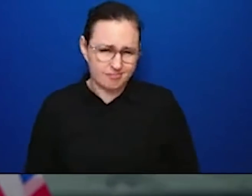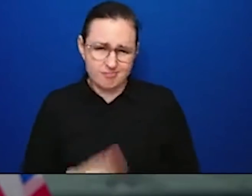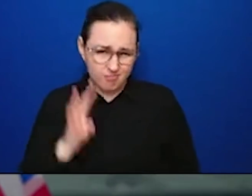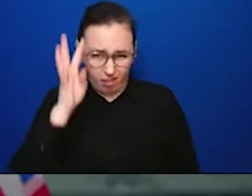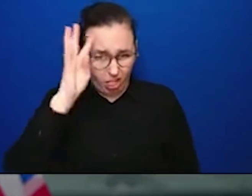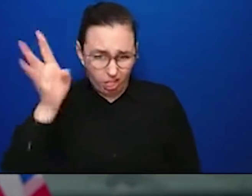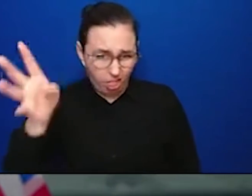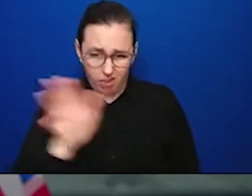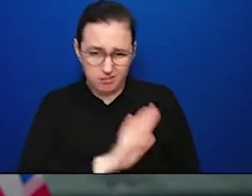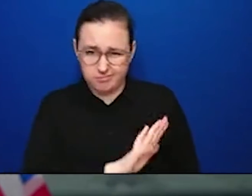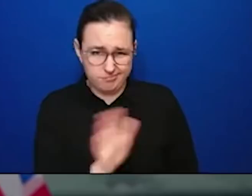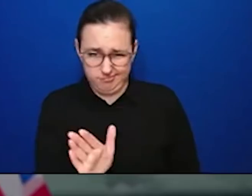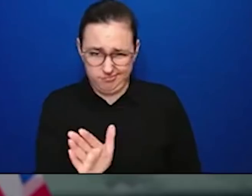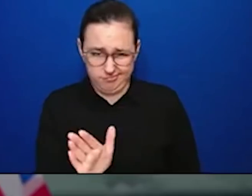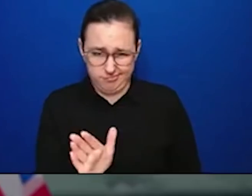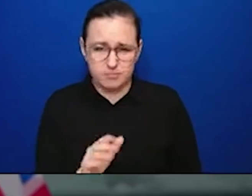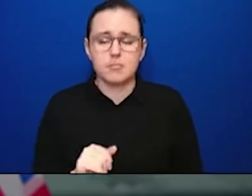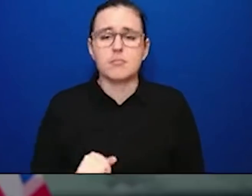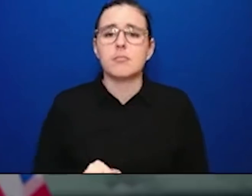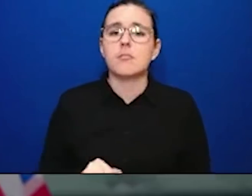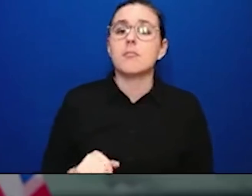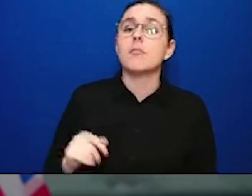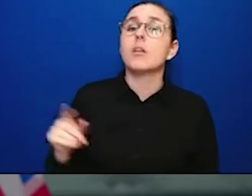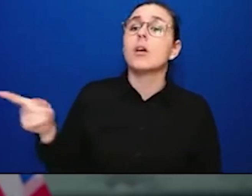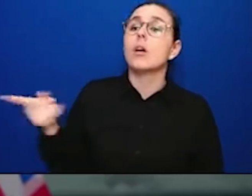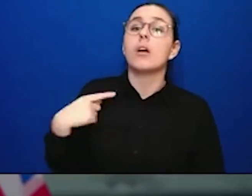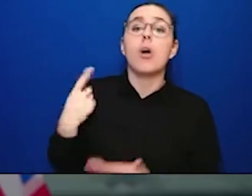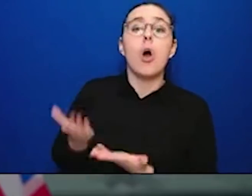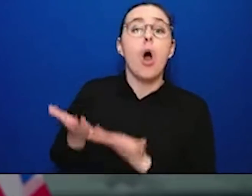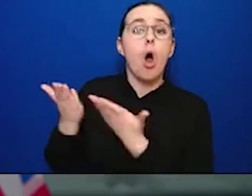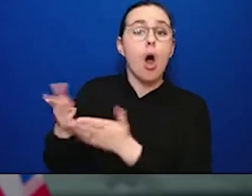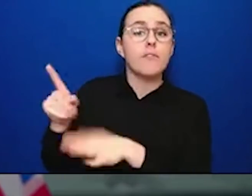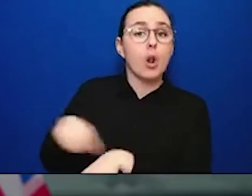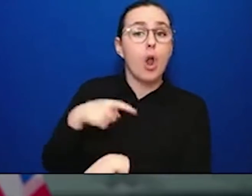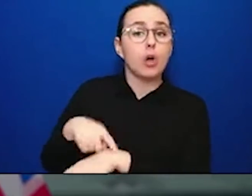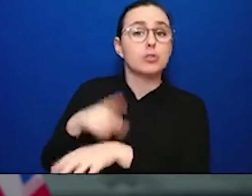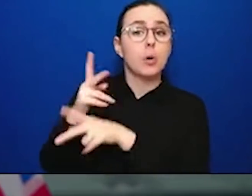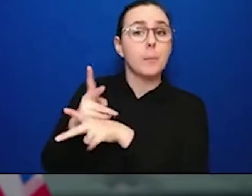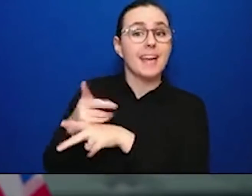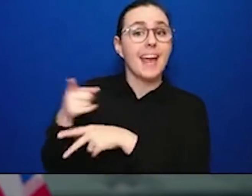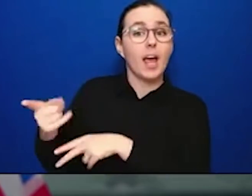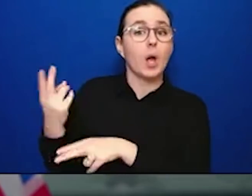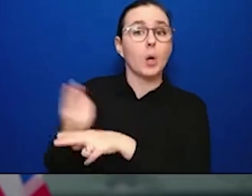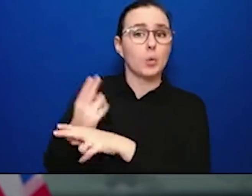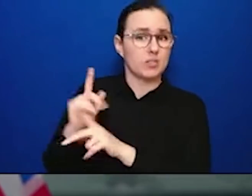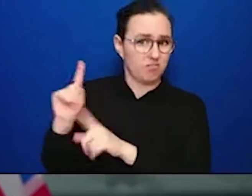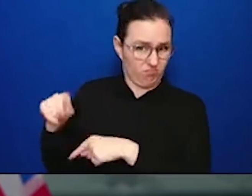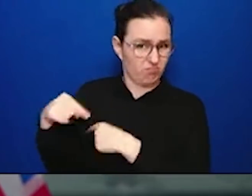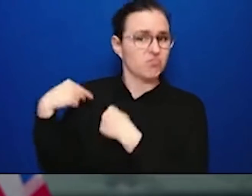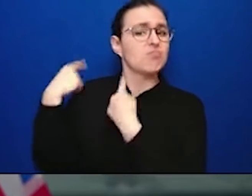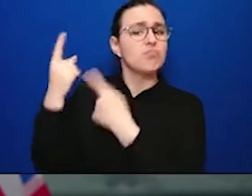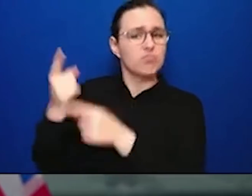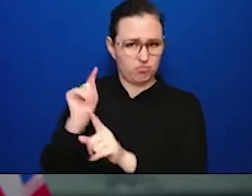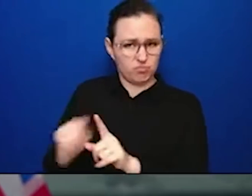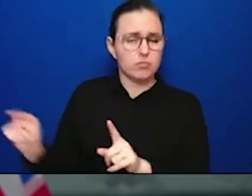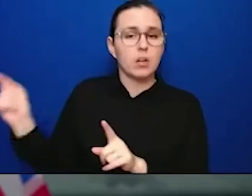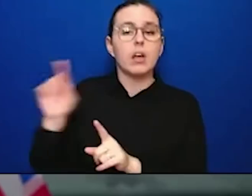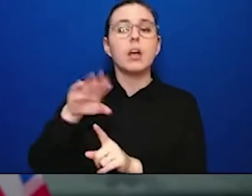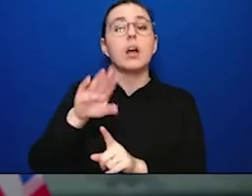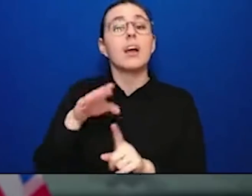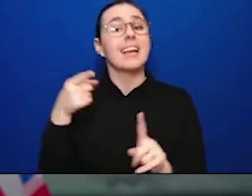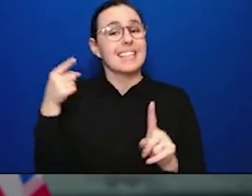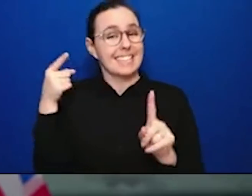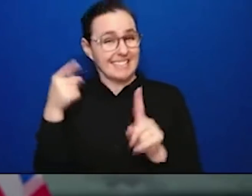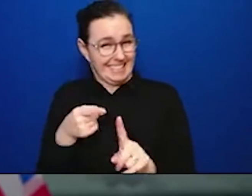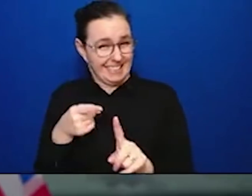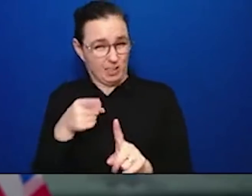forms available to long-term care for many months, and they have been used in many long-term care. Particularly, you will recall, when we made it a requirement